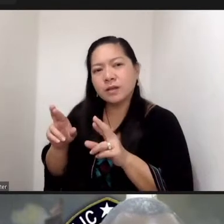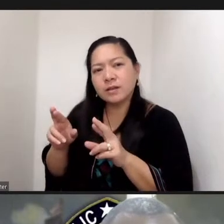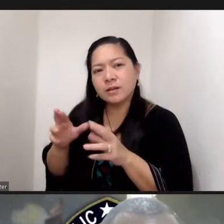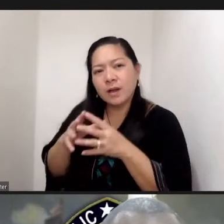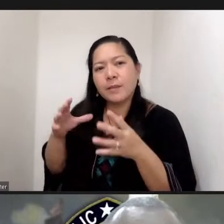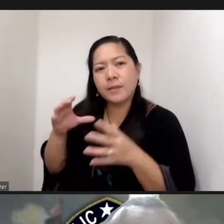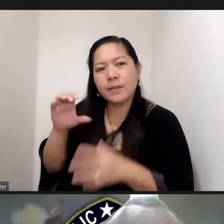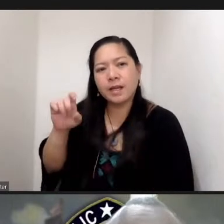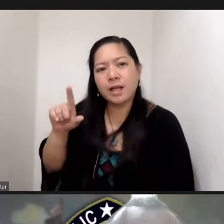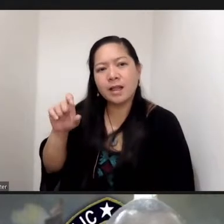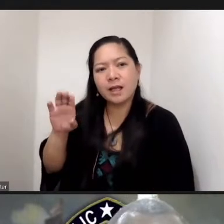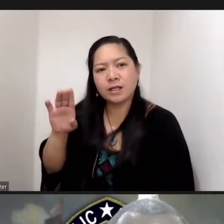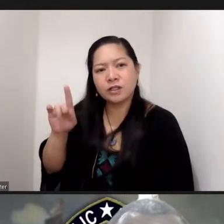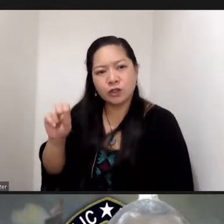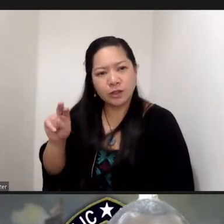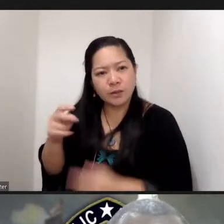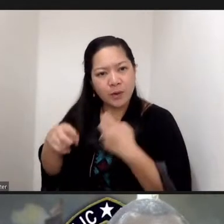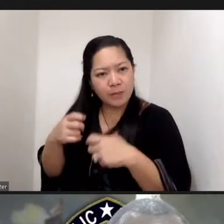issue?